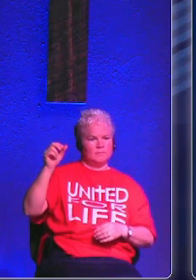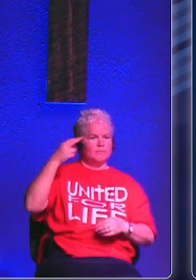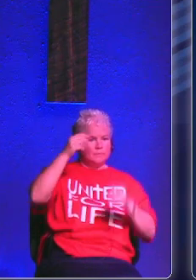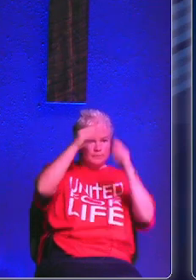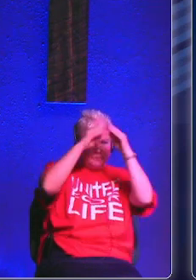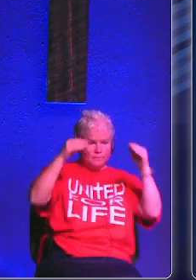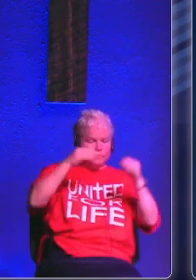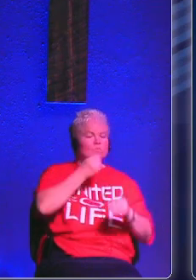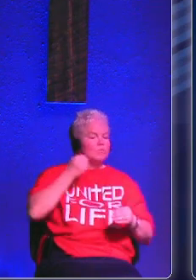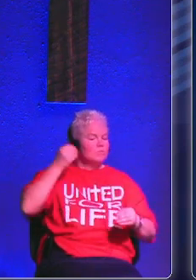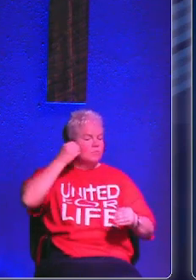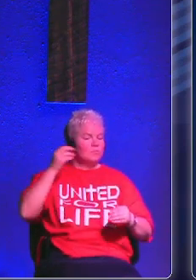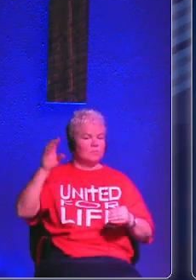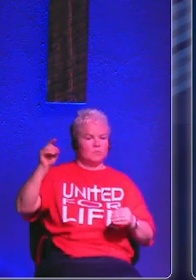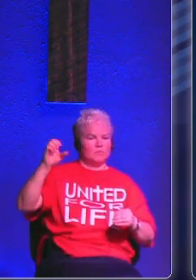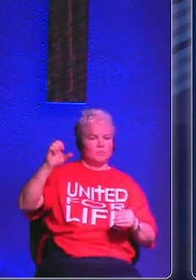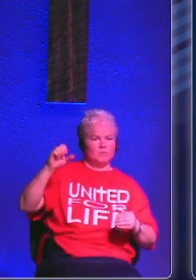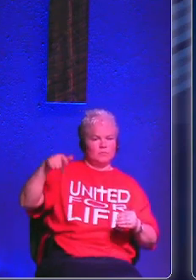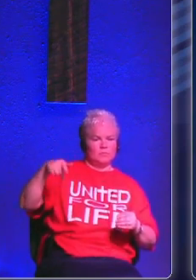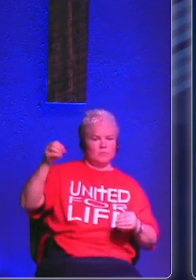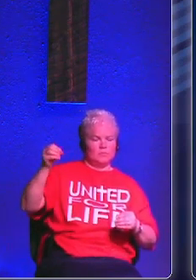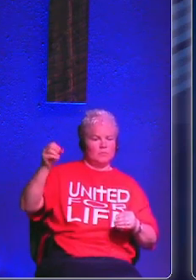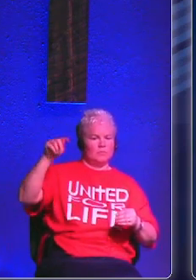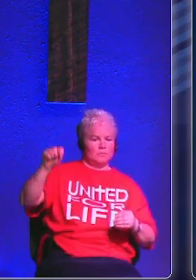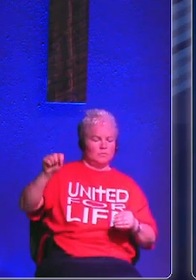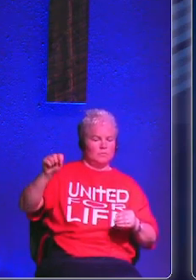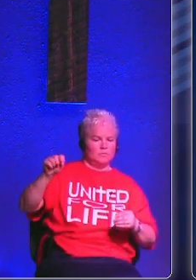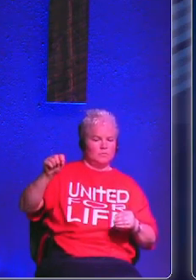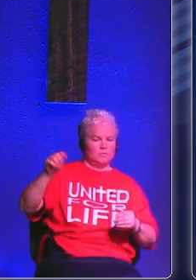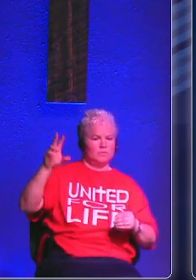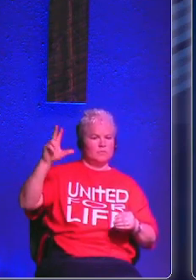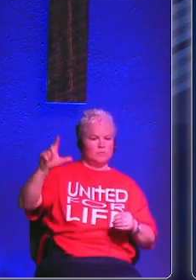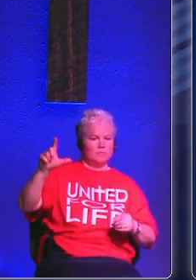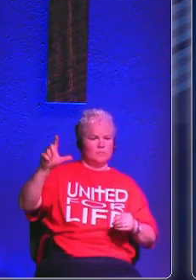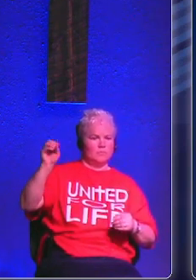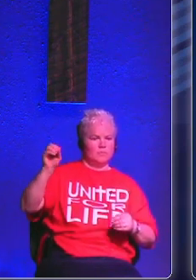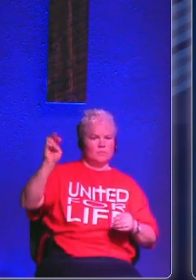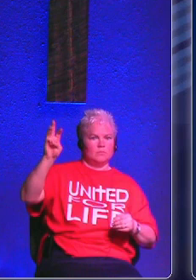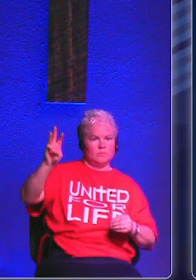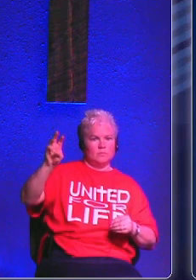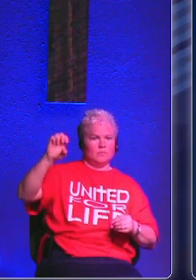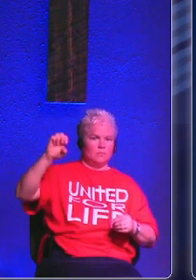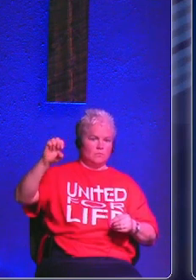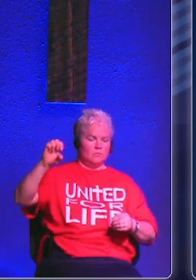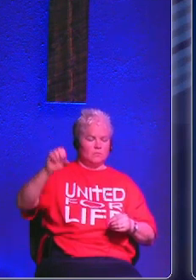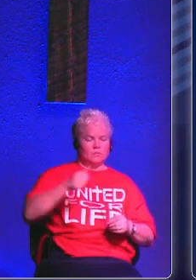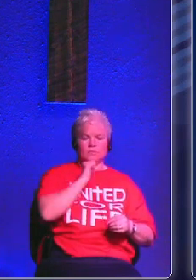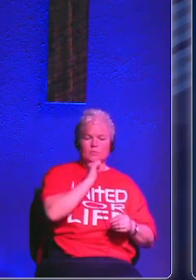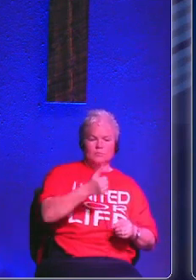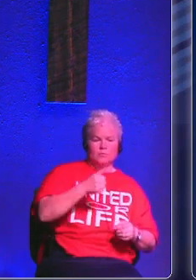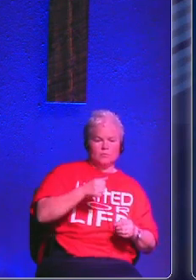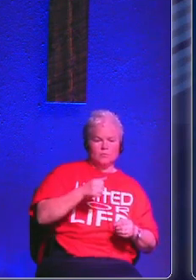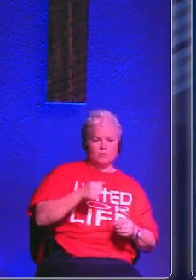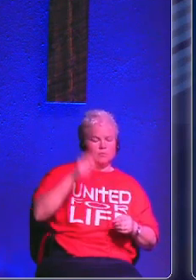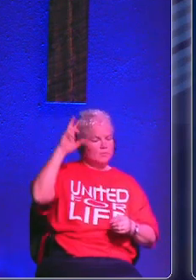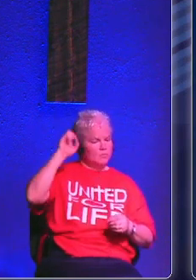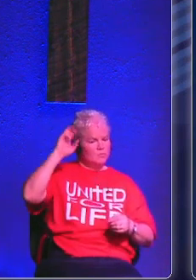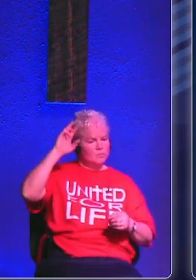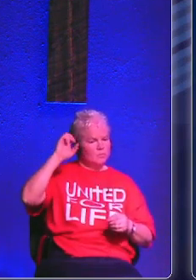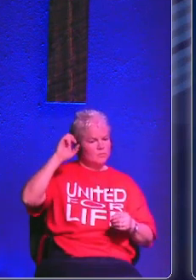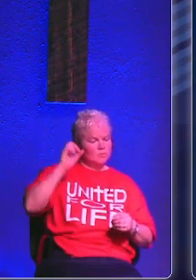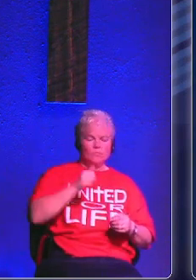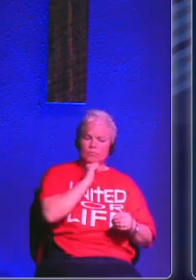Lowe's working on projects, it's weird. They don't understand it. It doesn't